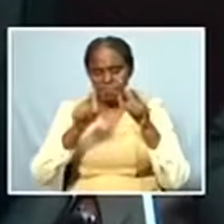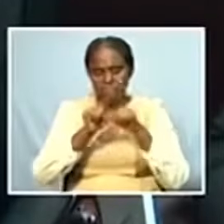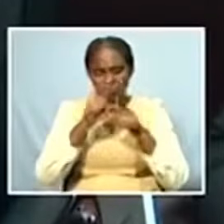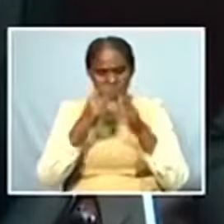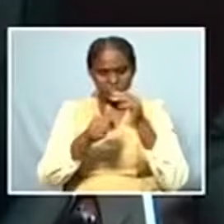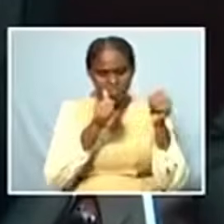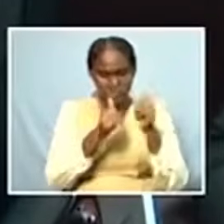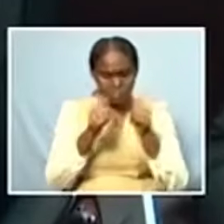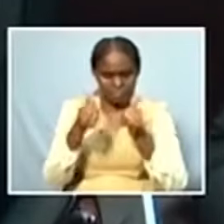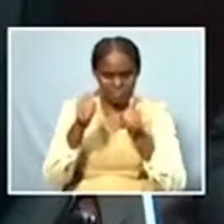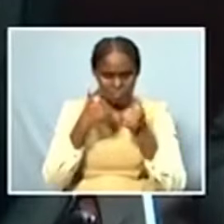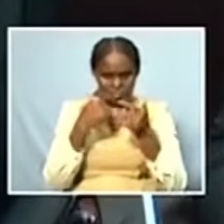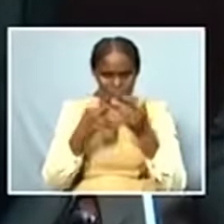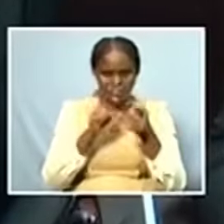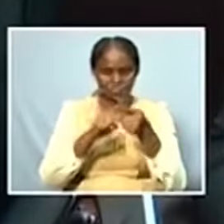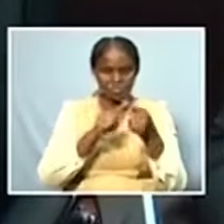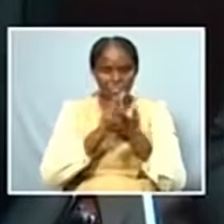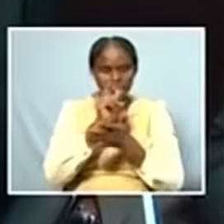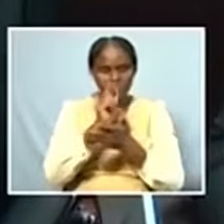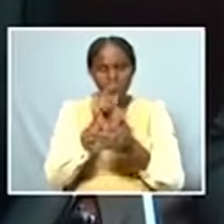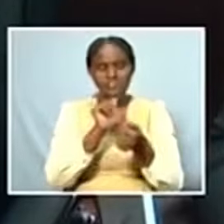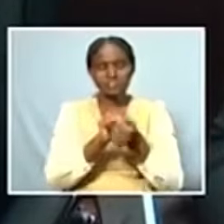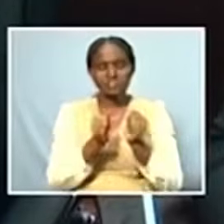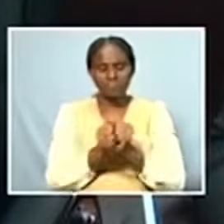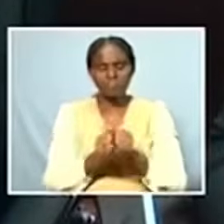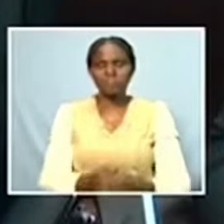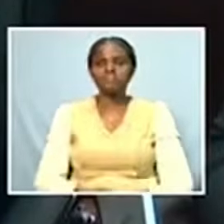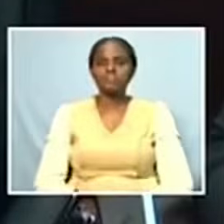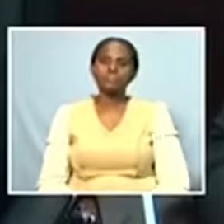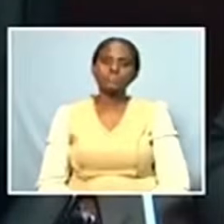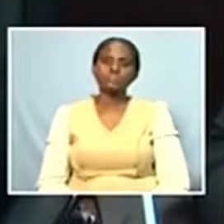what action did you take to correct this problem?